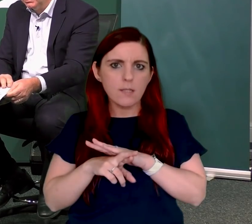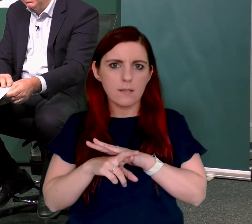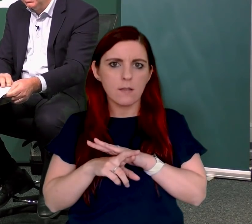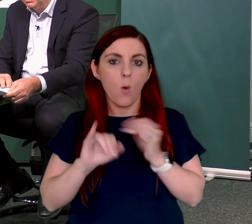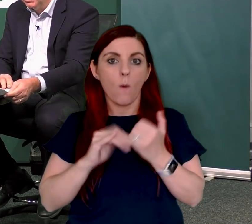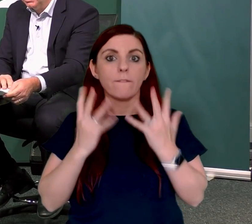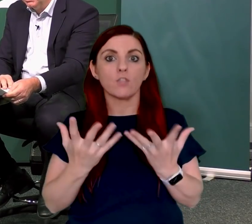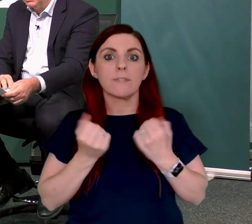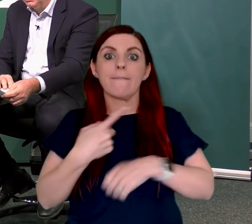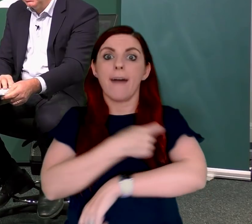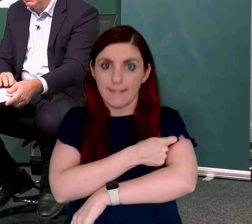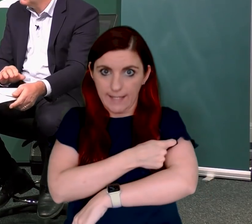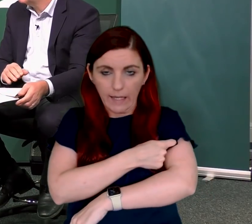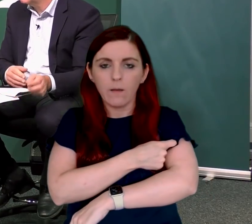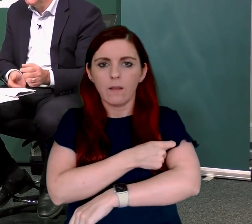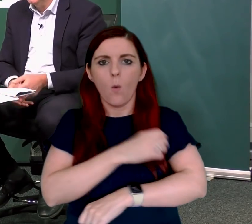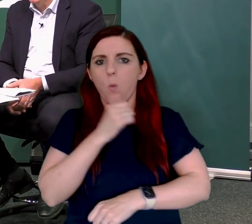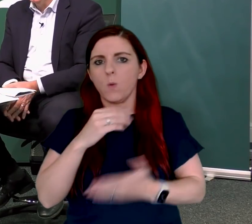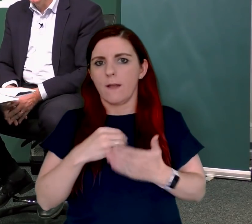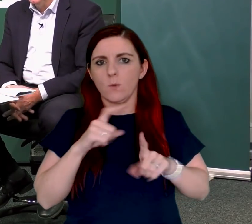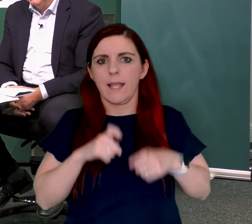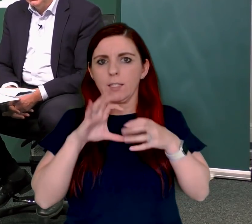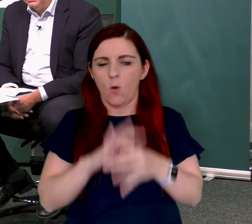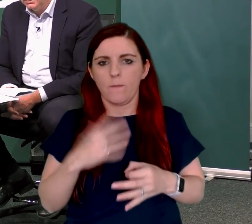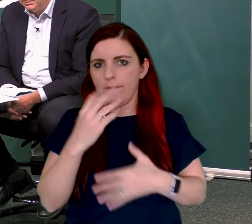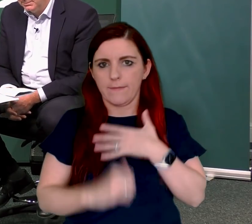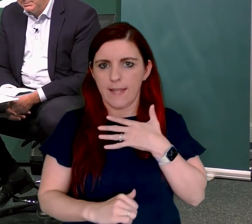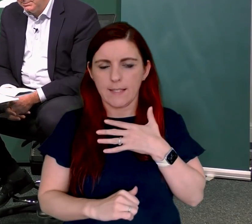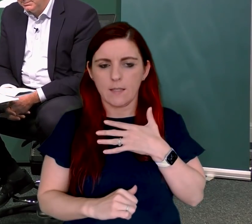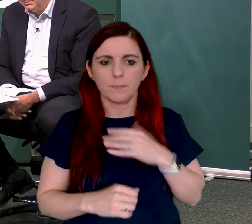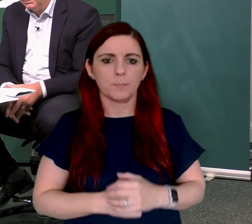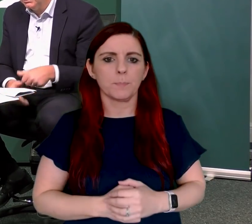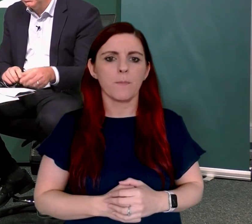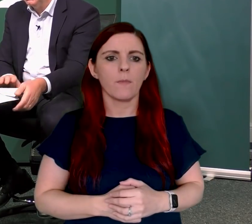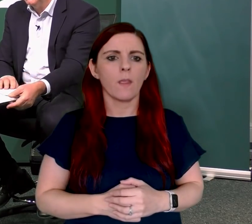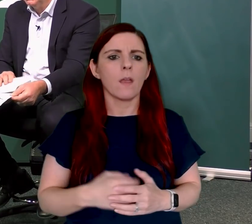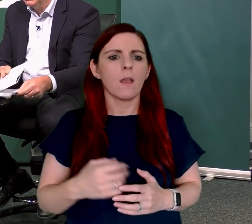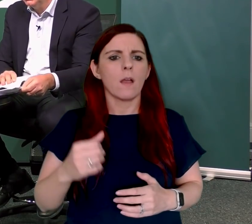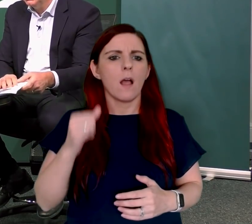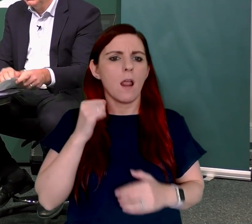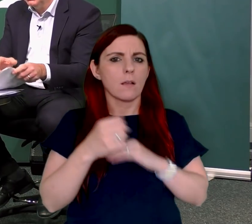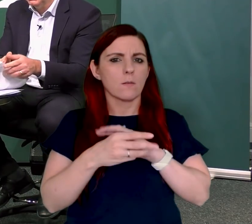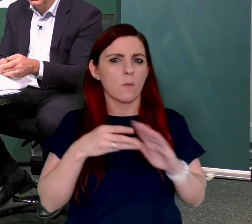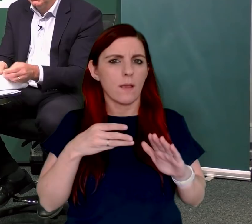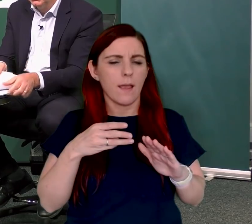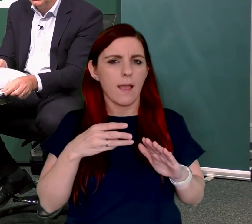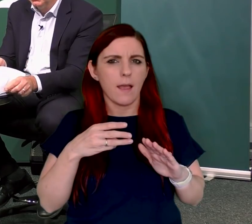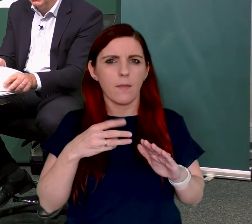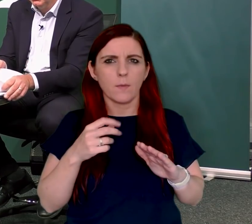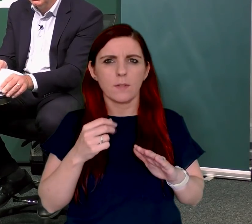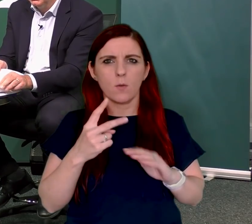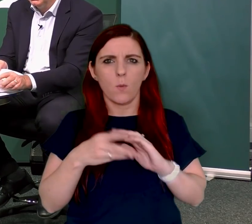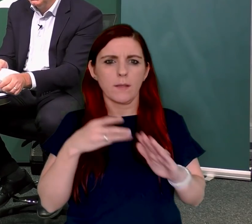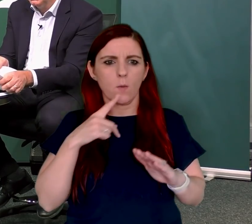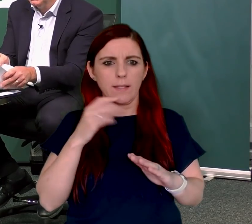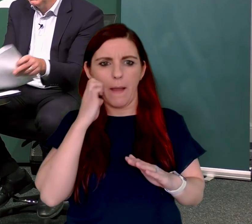So. 3,800 people, just to say, as of the last count. Now that was last week, so we do it every second week. So we expect that to